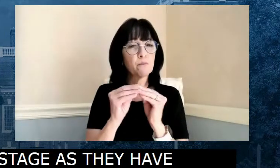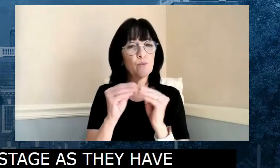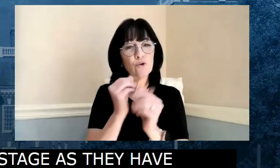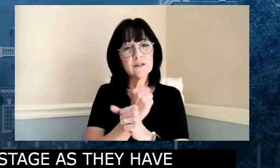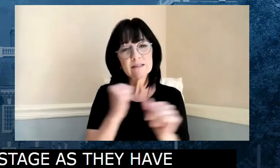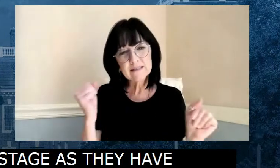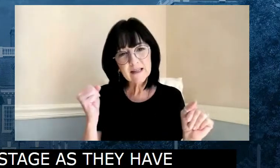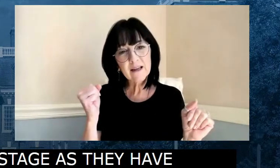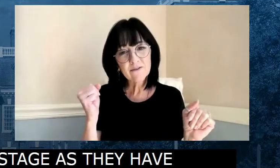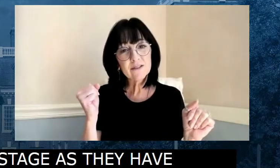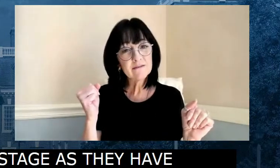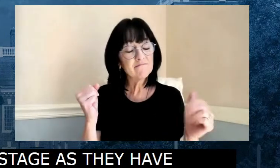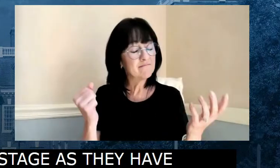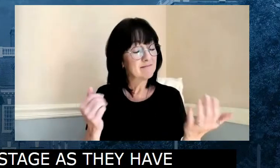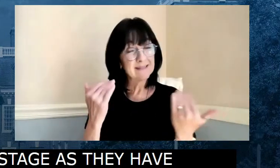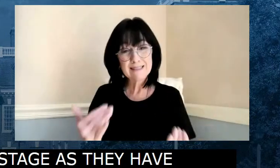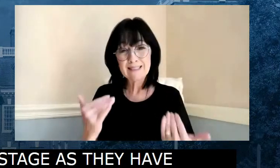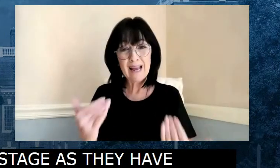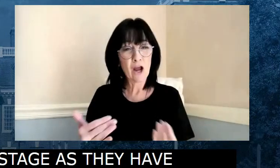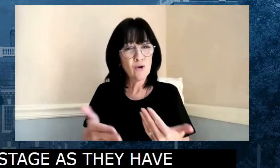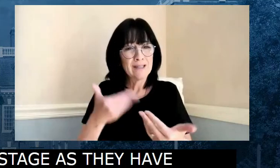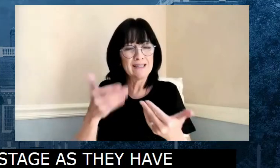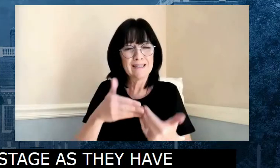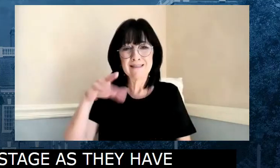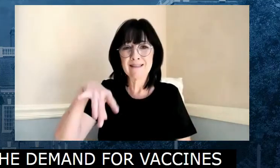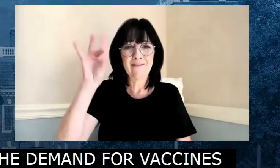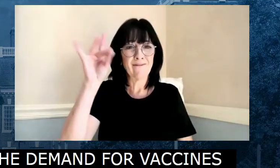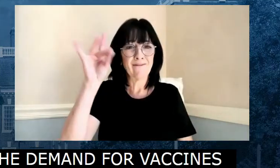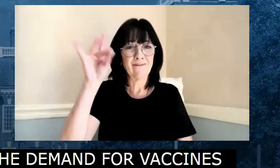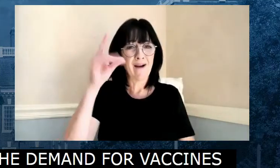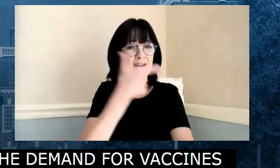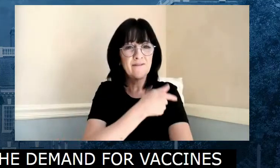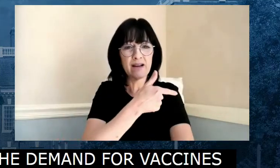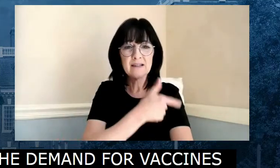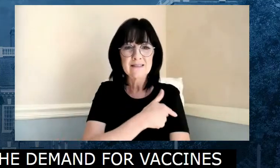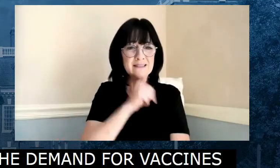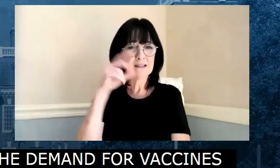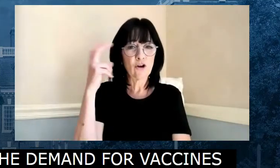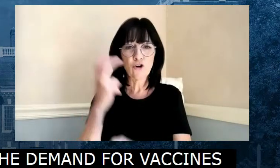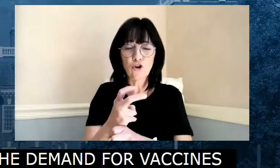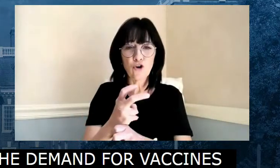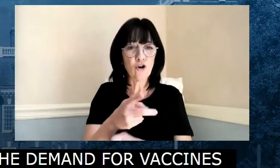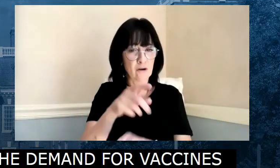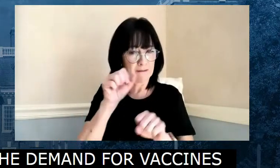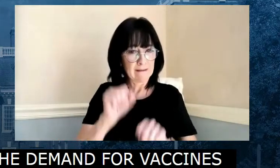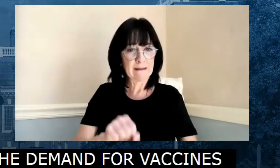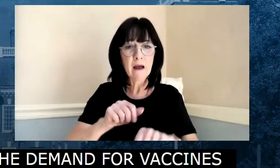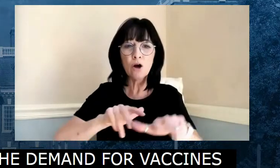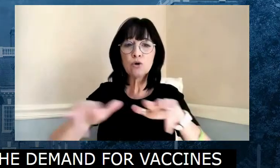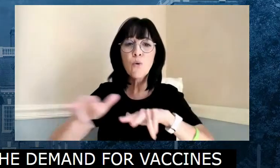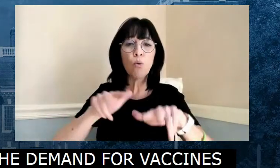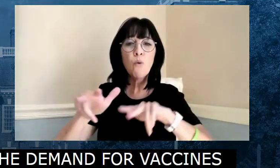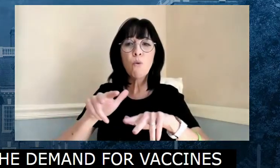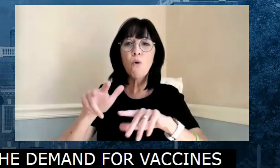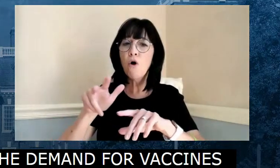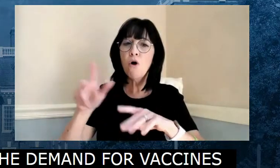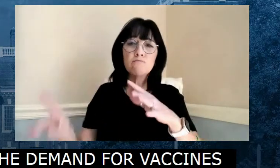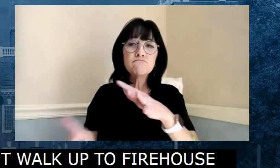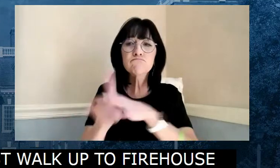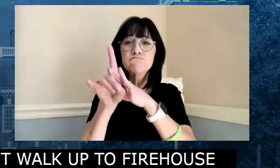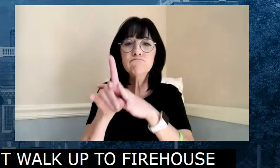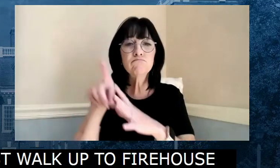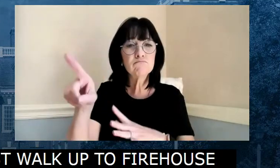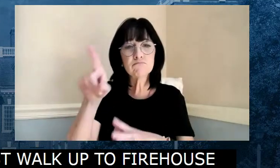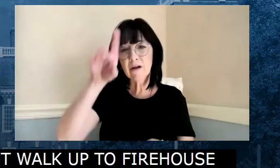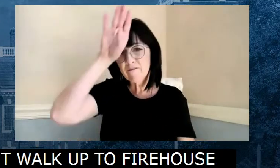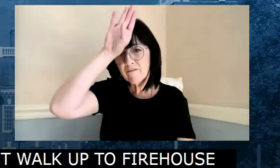and it's easy to get one now. You can just walk up to a firehouse or a clinic in your neighborhood.